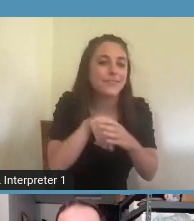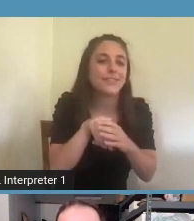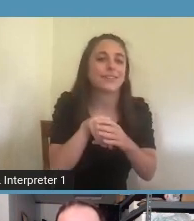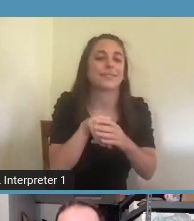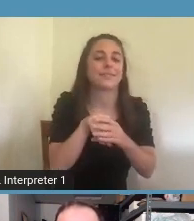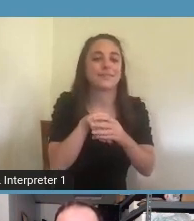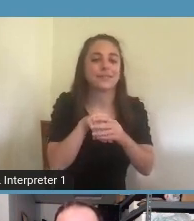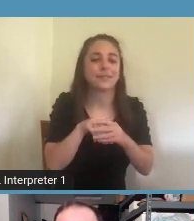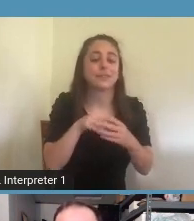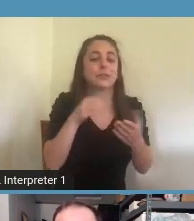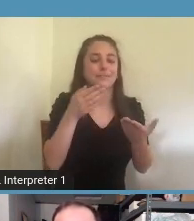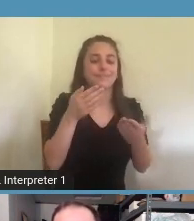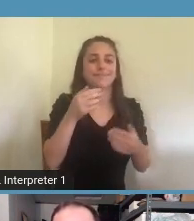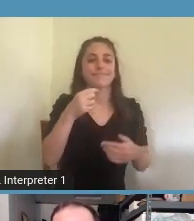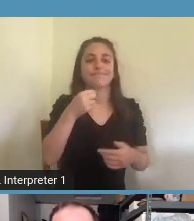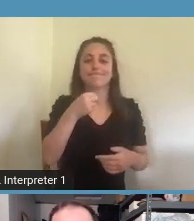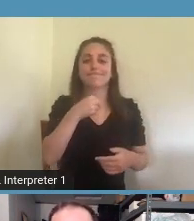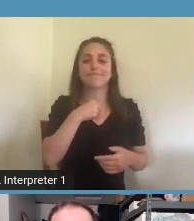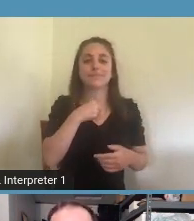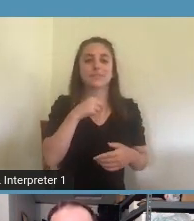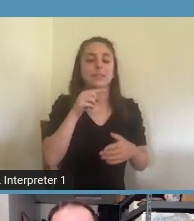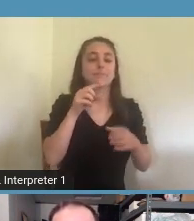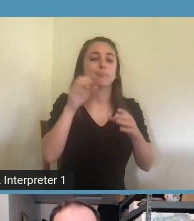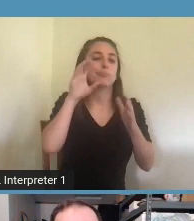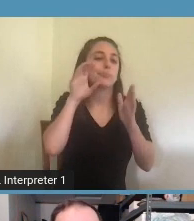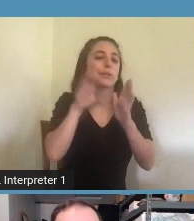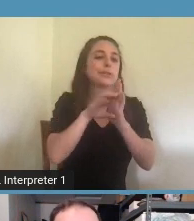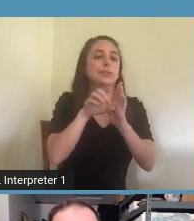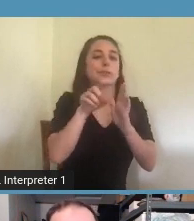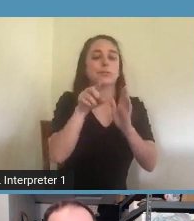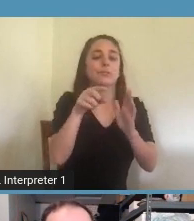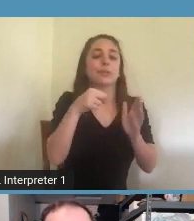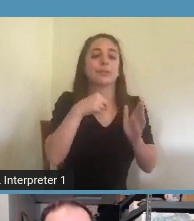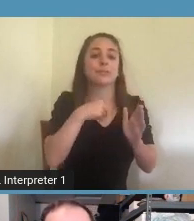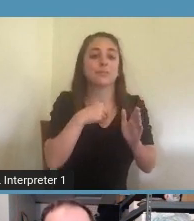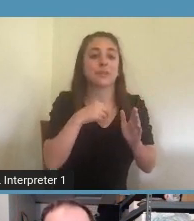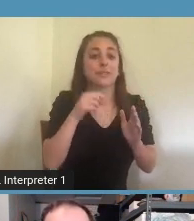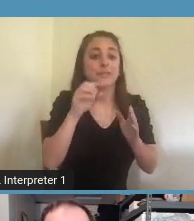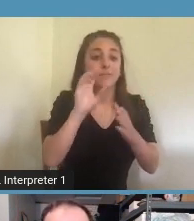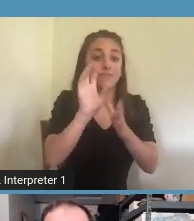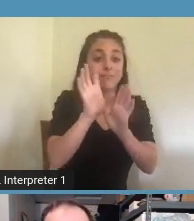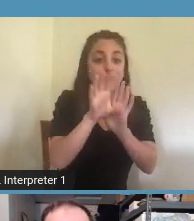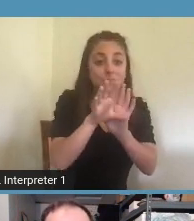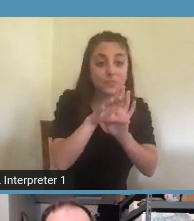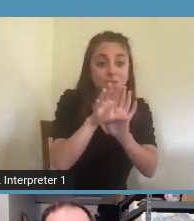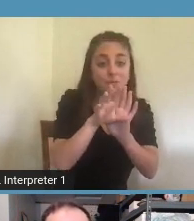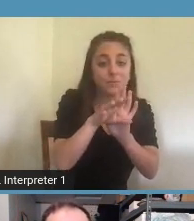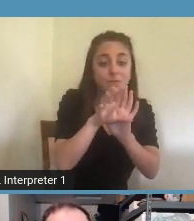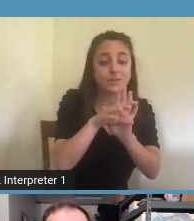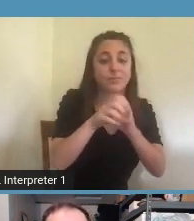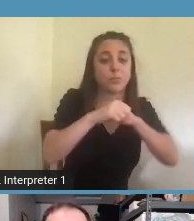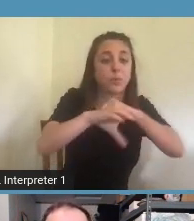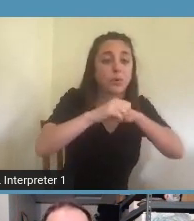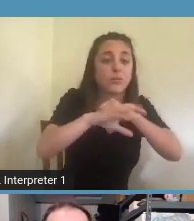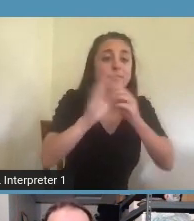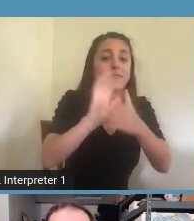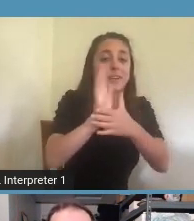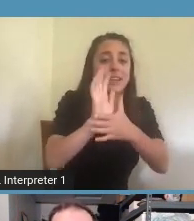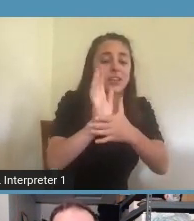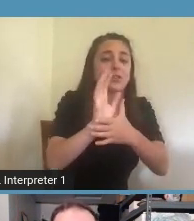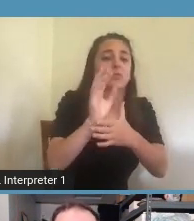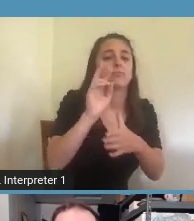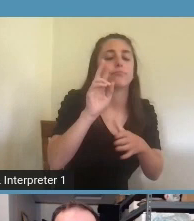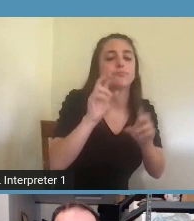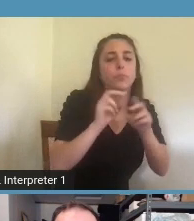here's me filming a promotional video that we had a couple years ago. It was called Rolling